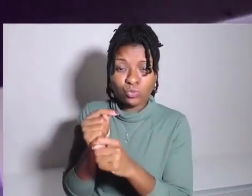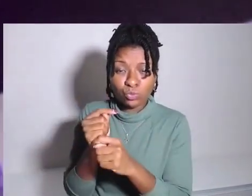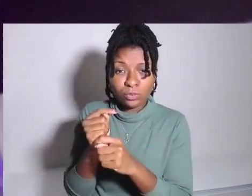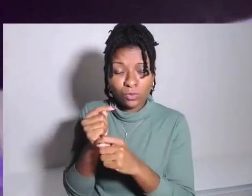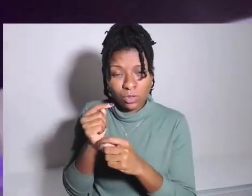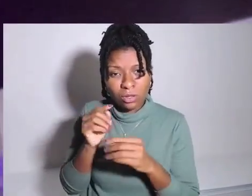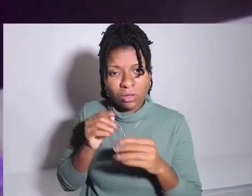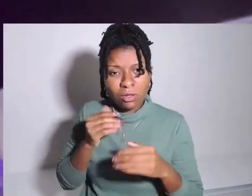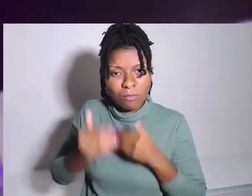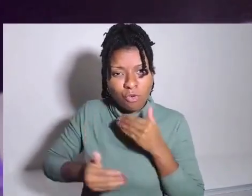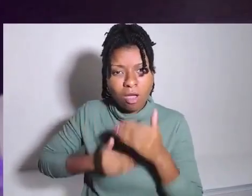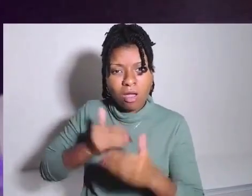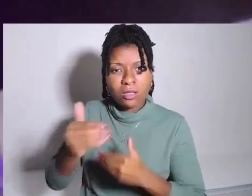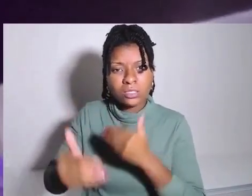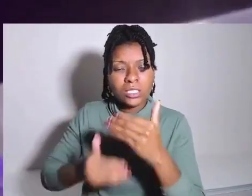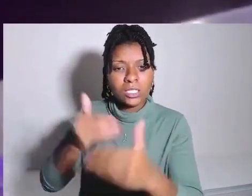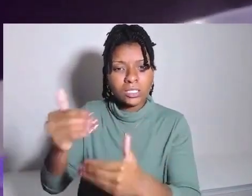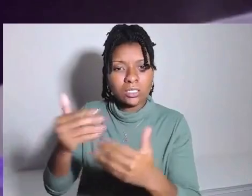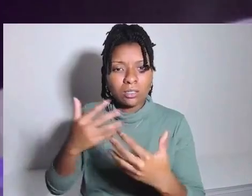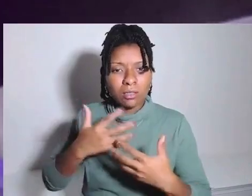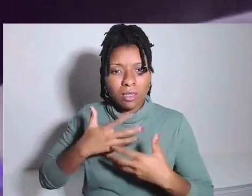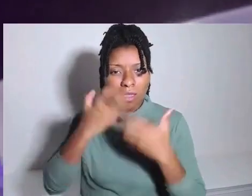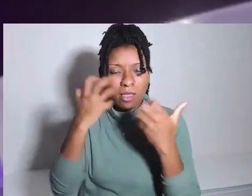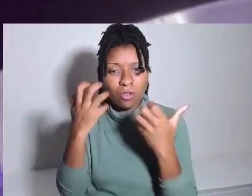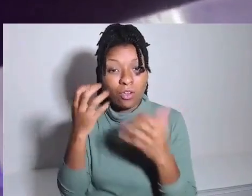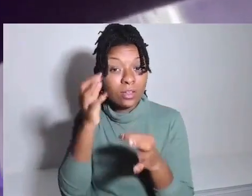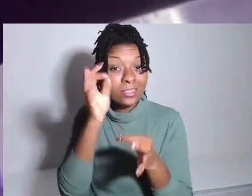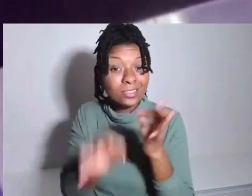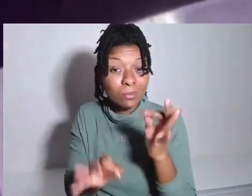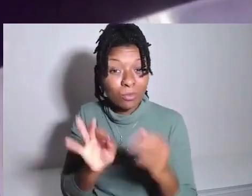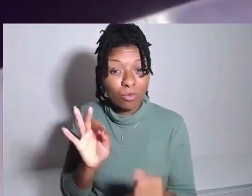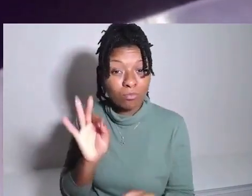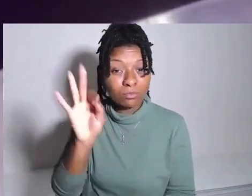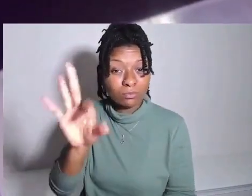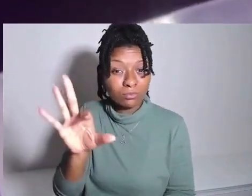A simple one that I can access right now and share with you.